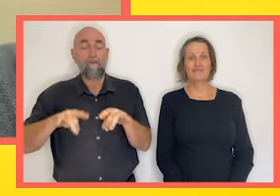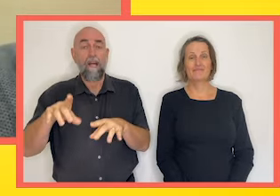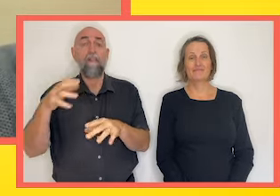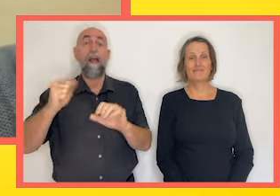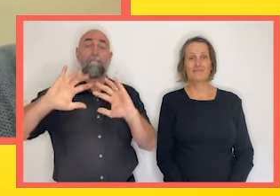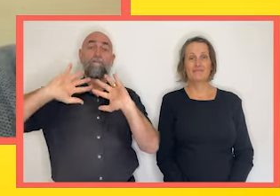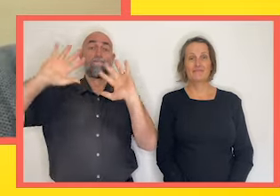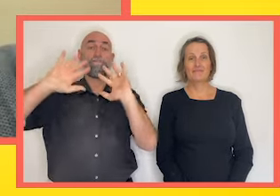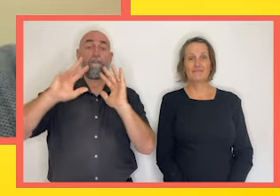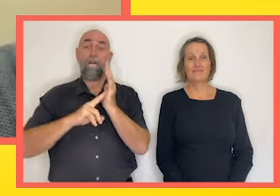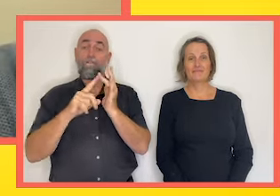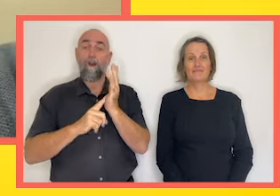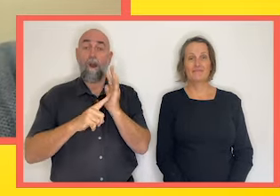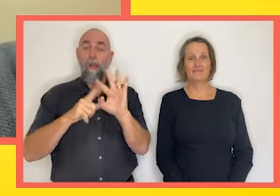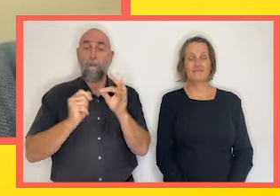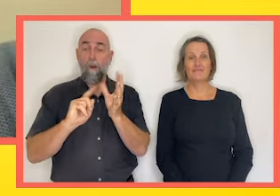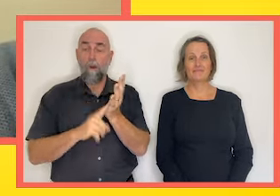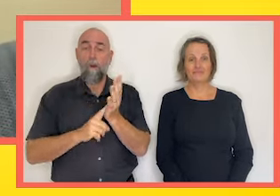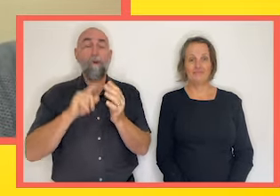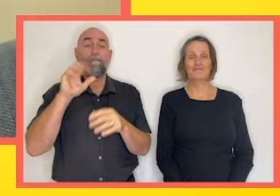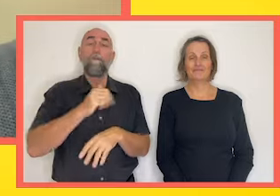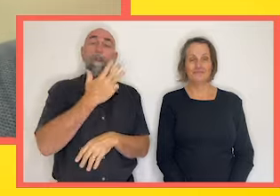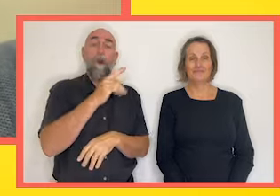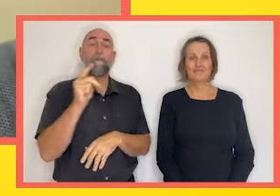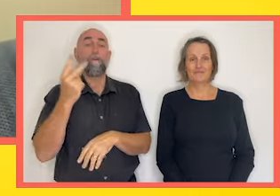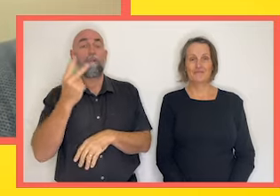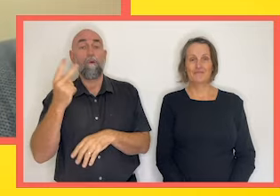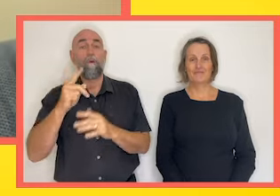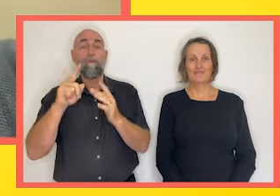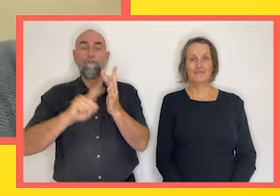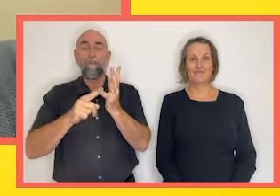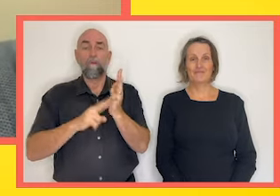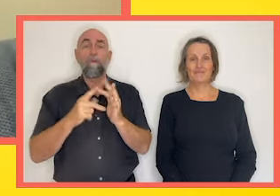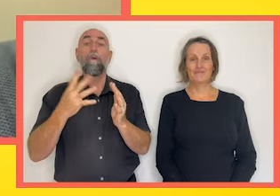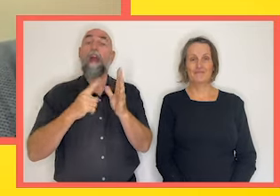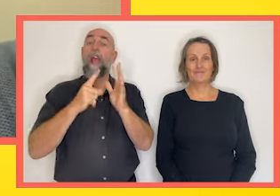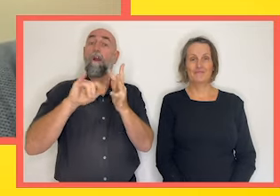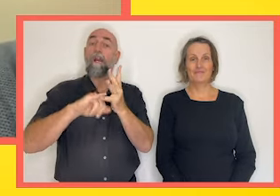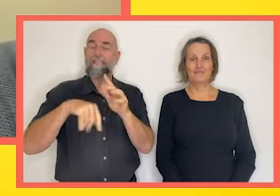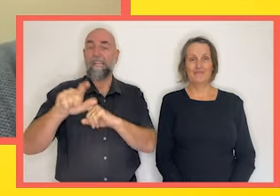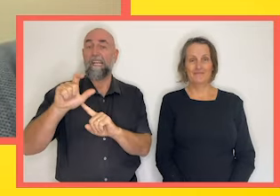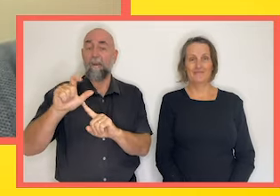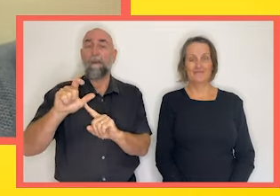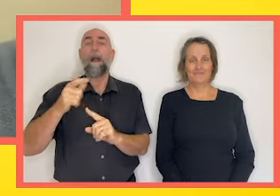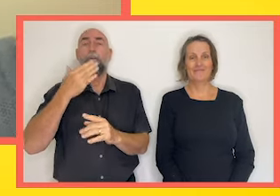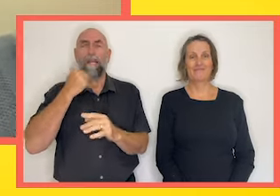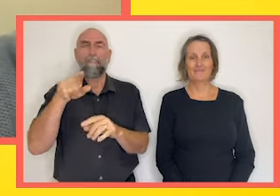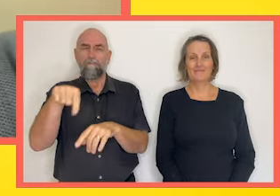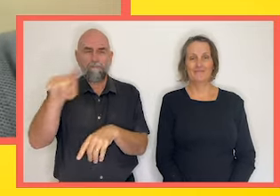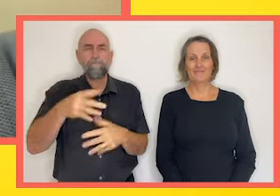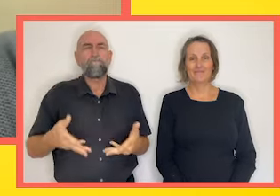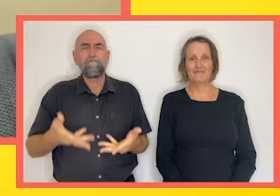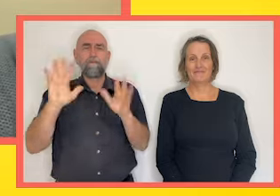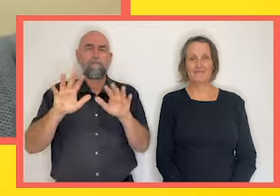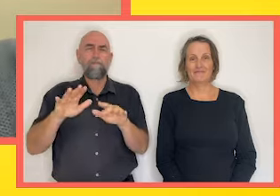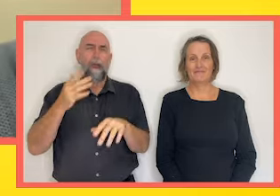a sitting volleyball camp from the 9th to the 12th of June in the AIS in Canberra. Reach out to Paralympics Australia. Stretch yourself.